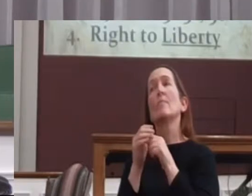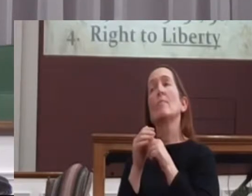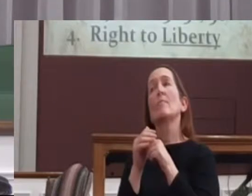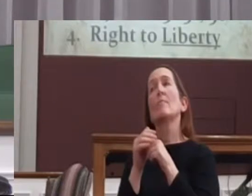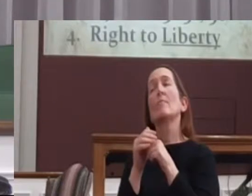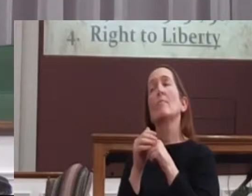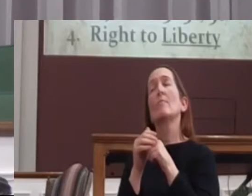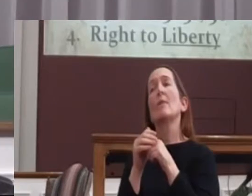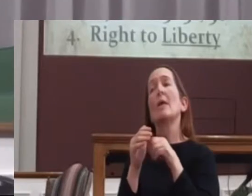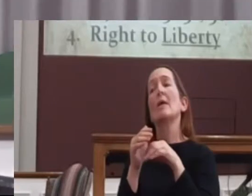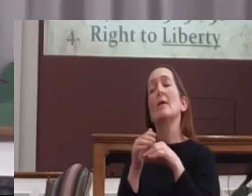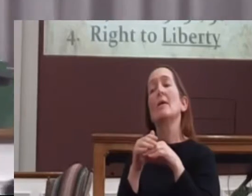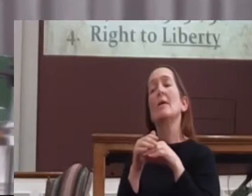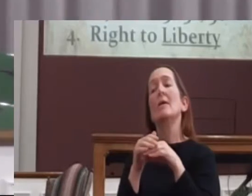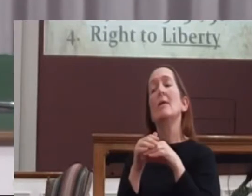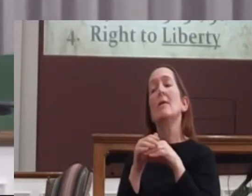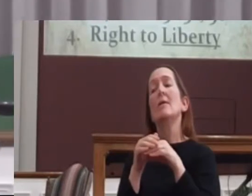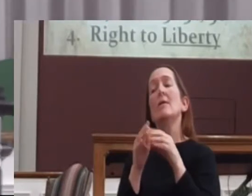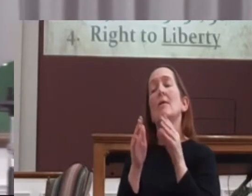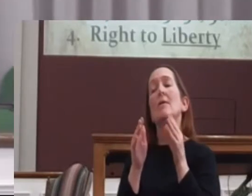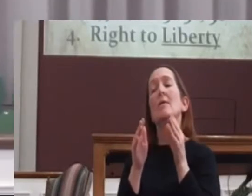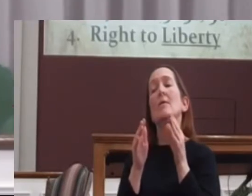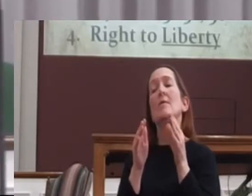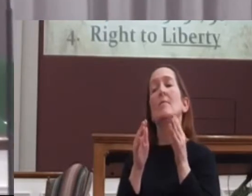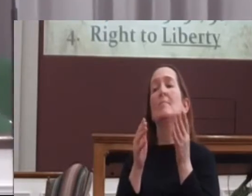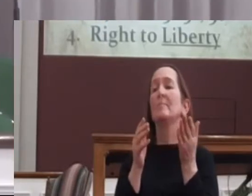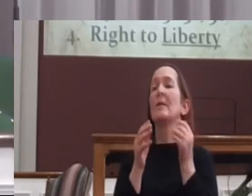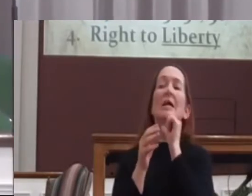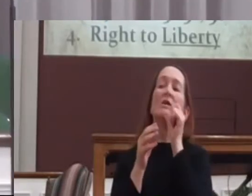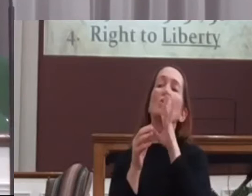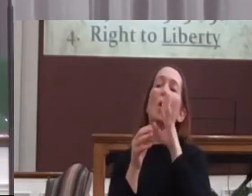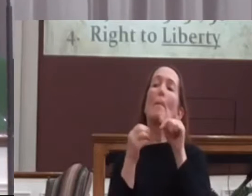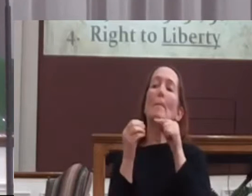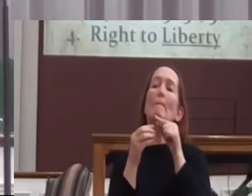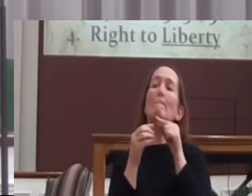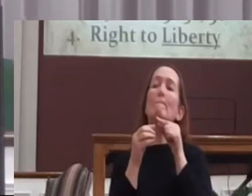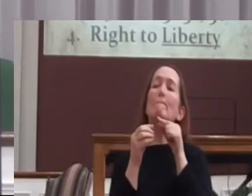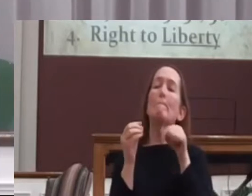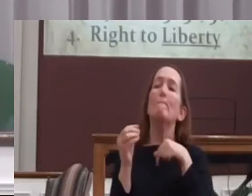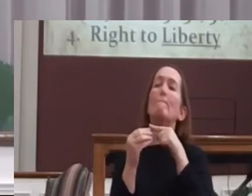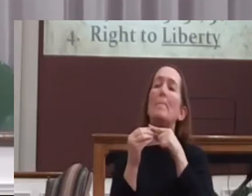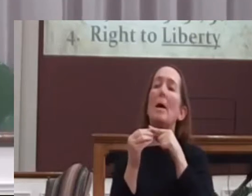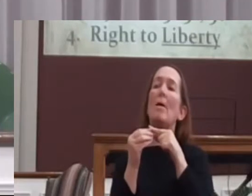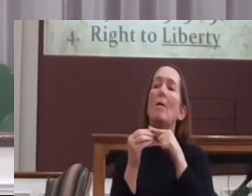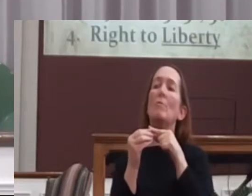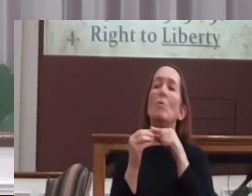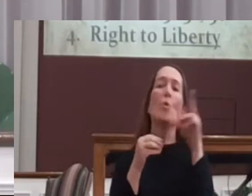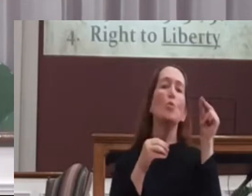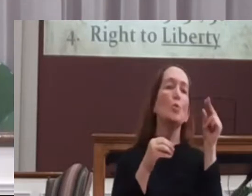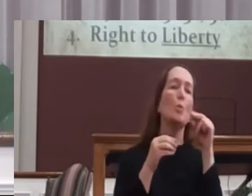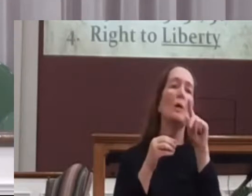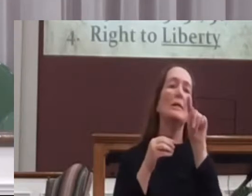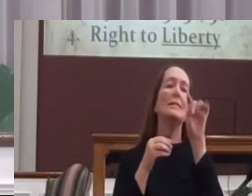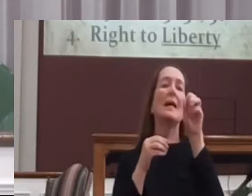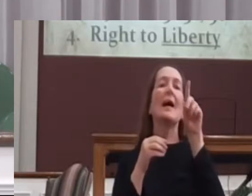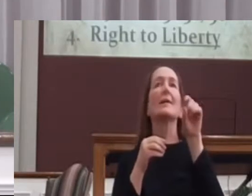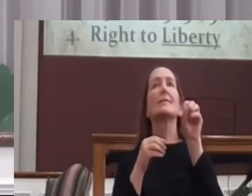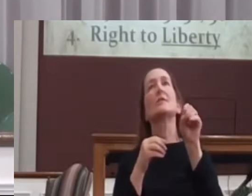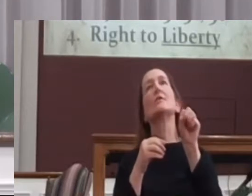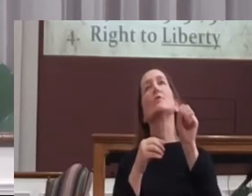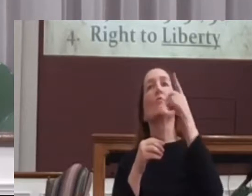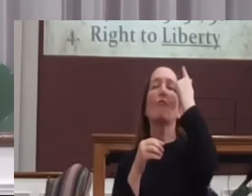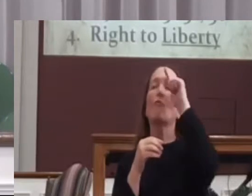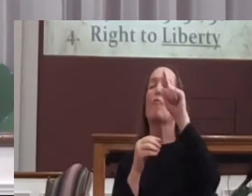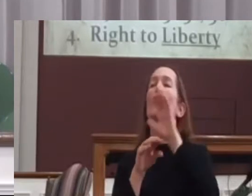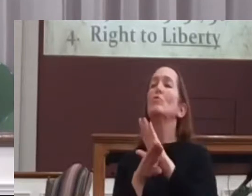in Article 3 of the Constitution, linked with Ezekiel 18:20, or the exemption of taxes for the church,